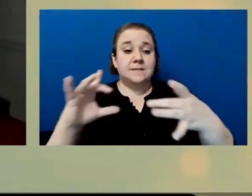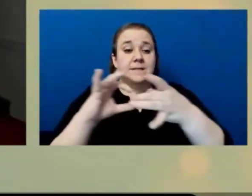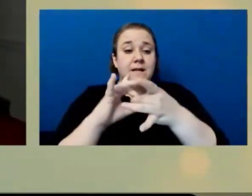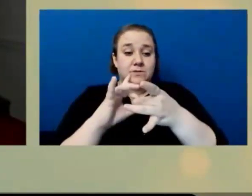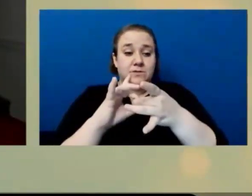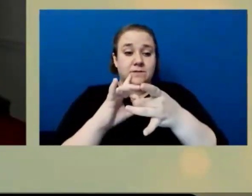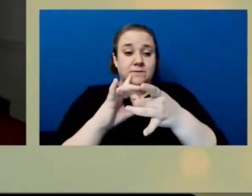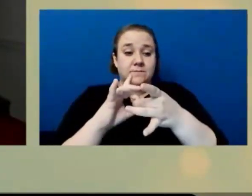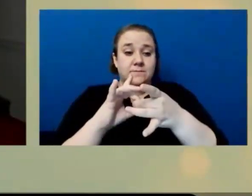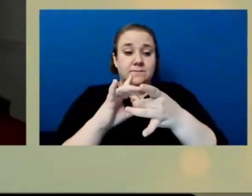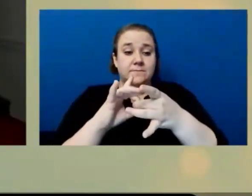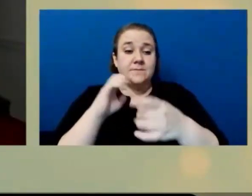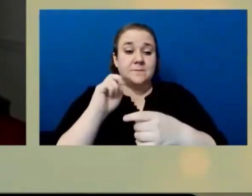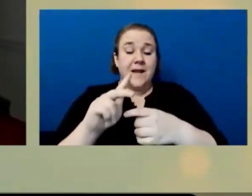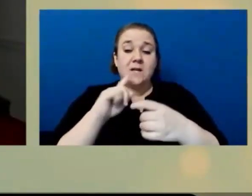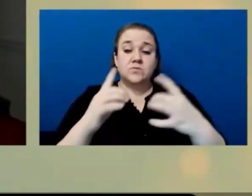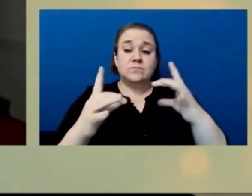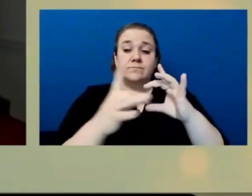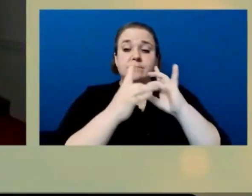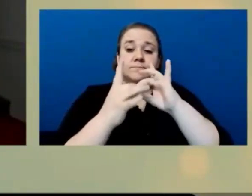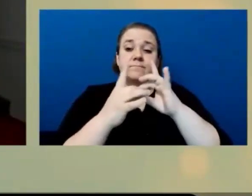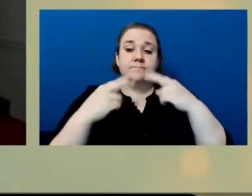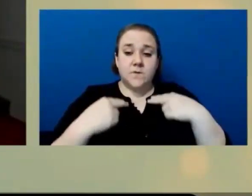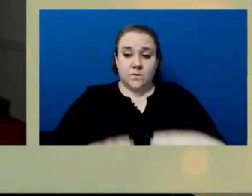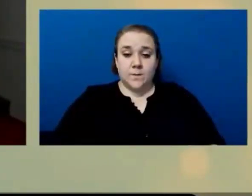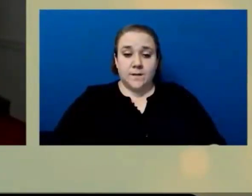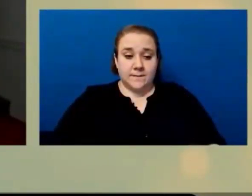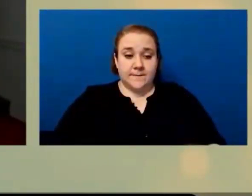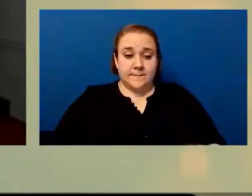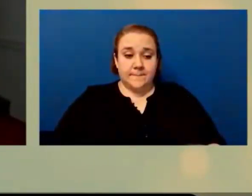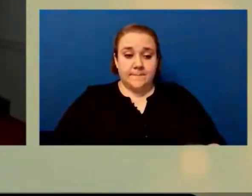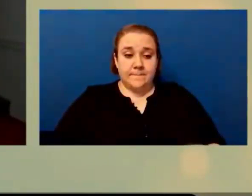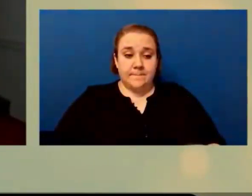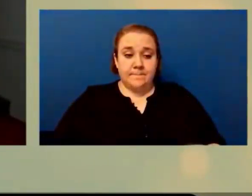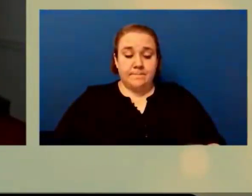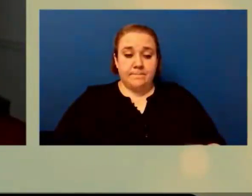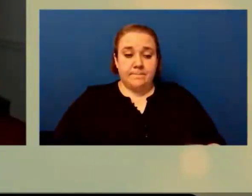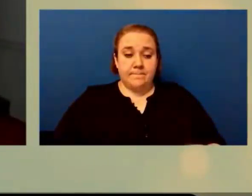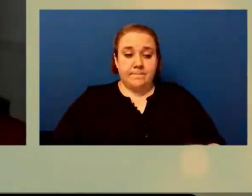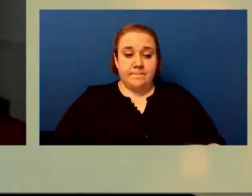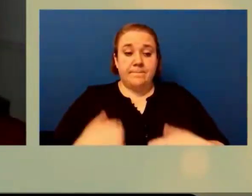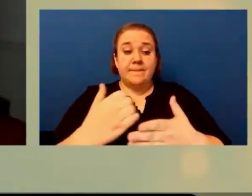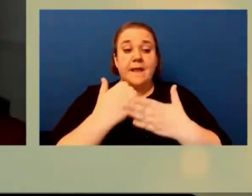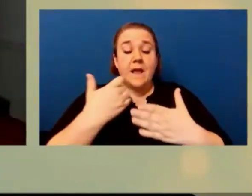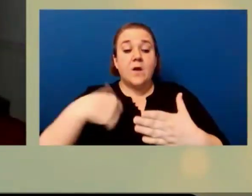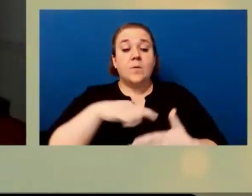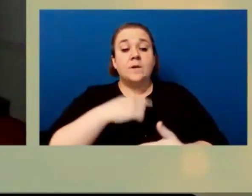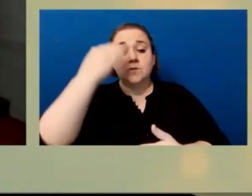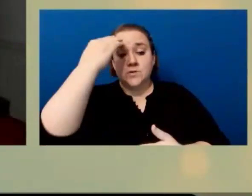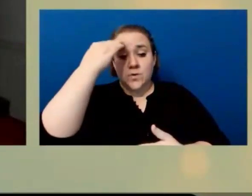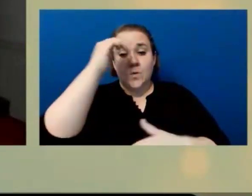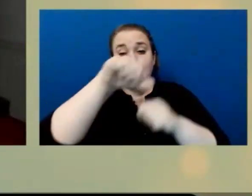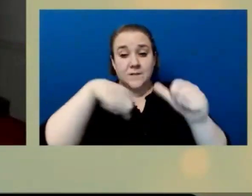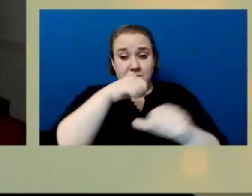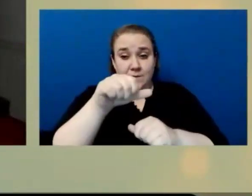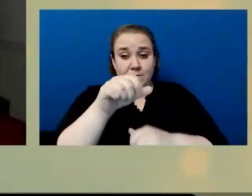connection, back into the bonds of humanity that help us to